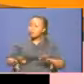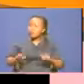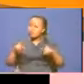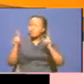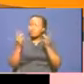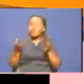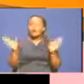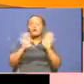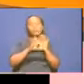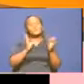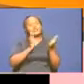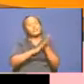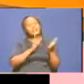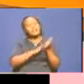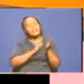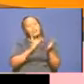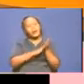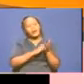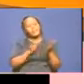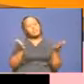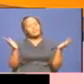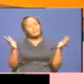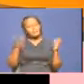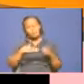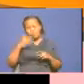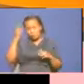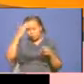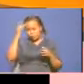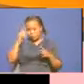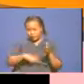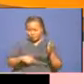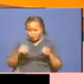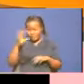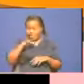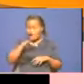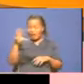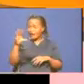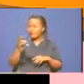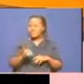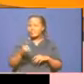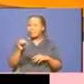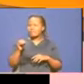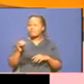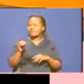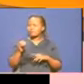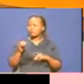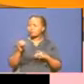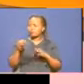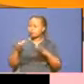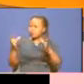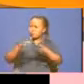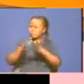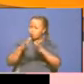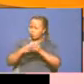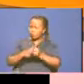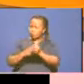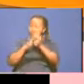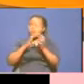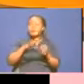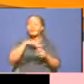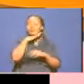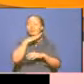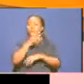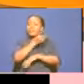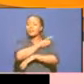know the African Association of Nephrologists was headed by the late Dr. Anthony Judware